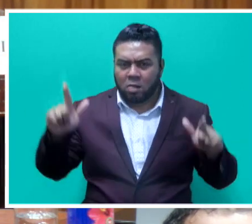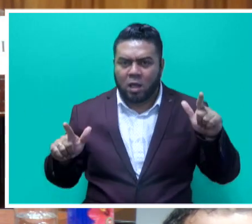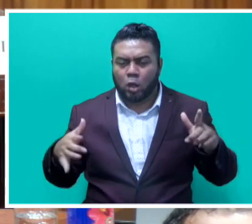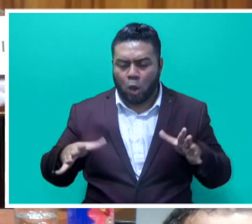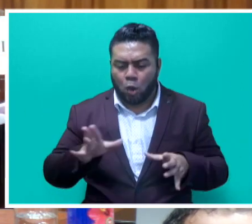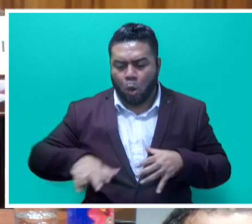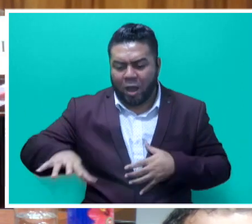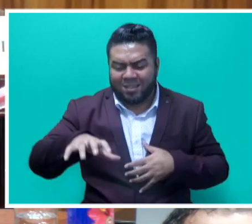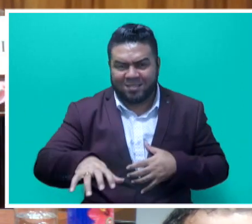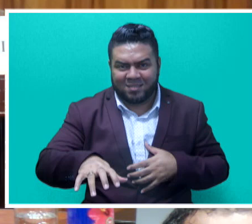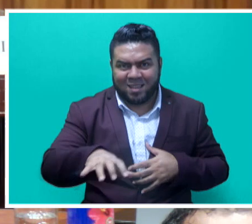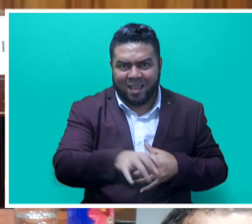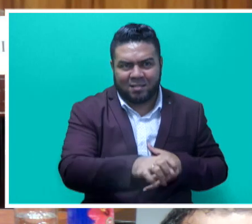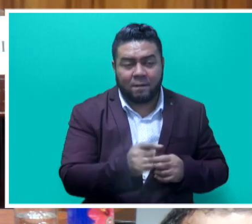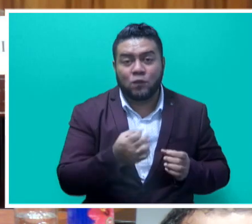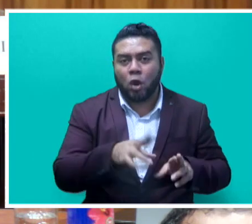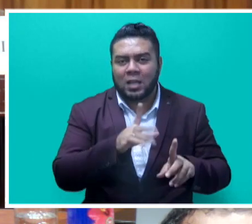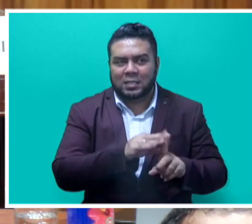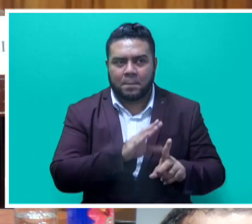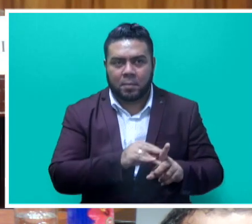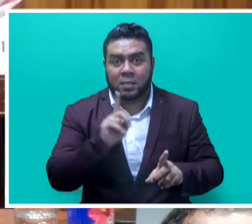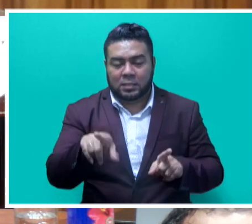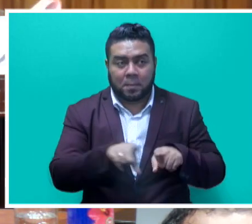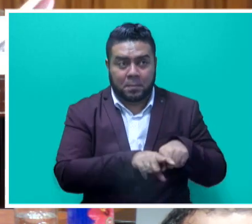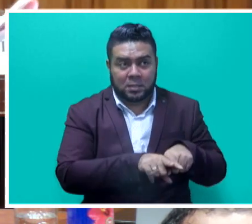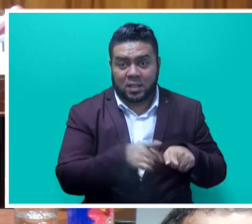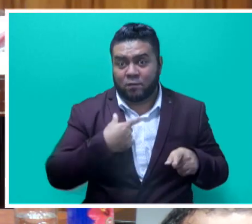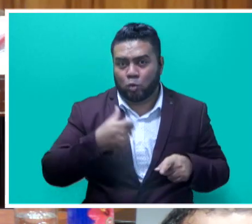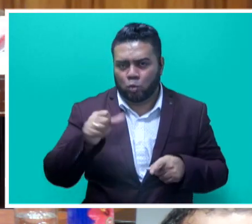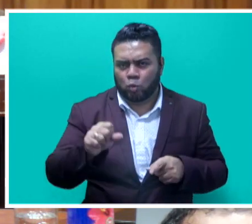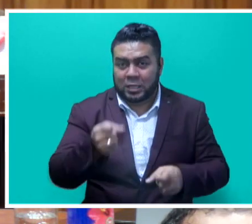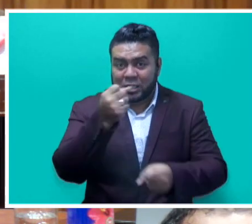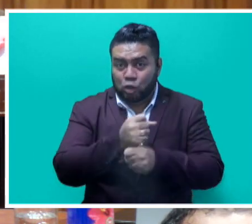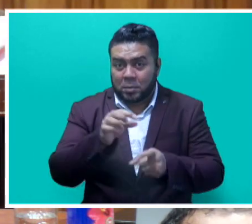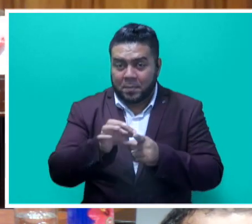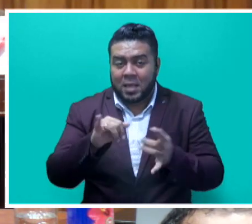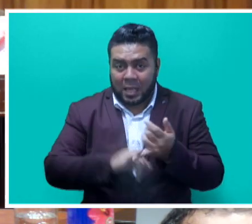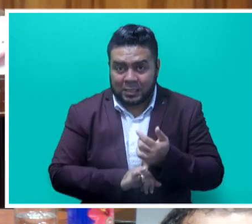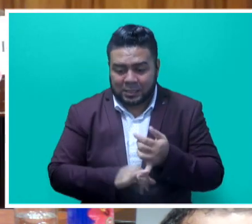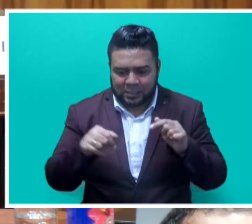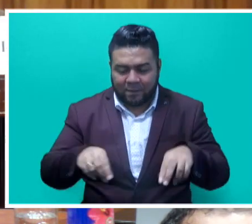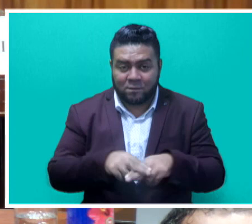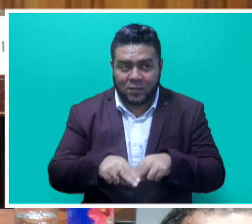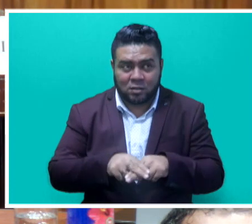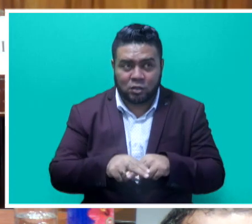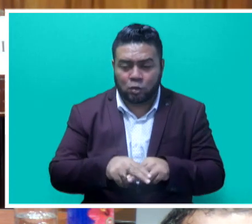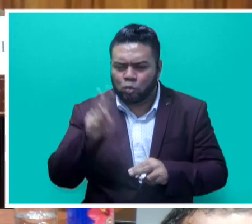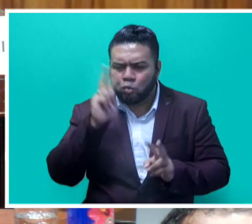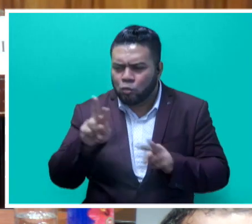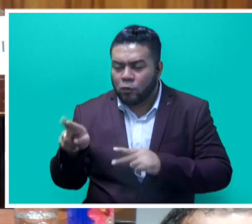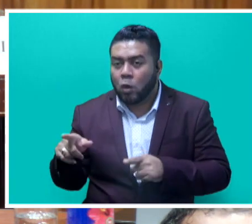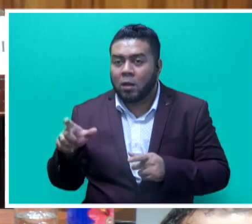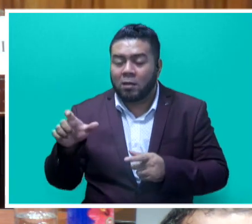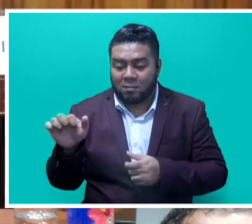locations. So, example, Mr. Speaker, this means that if we use the GPS in Fiji to locate a car,